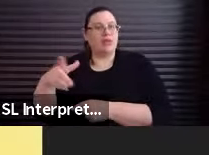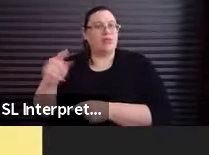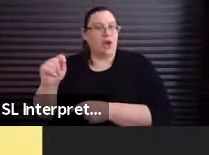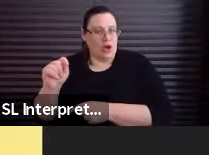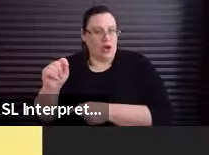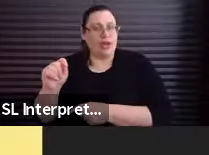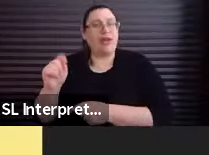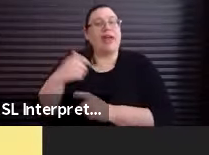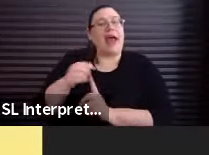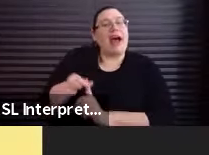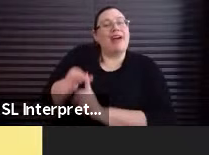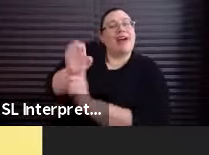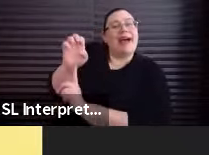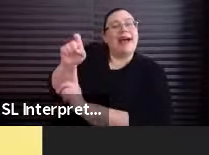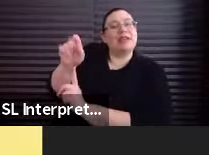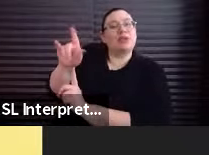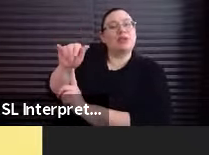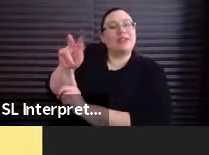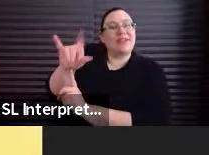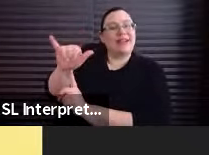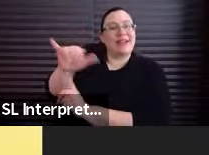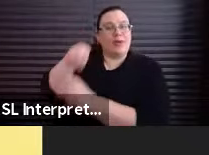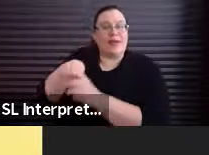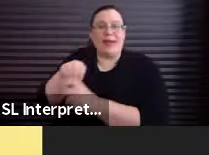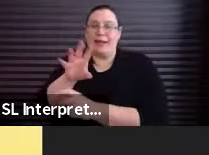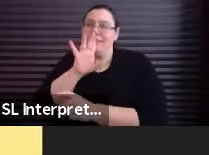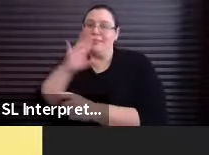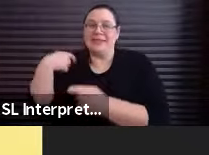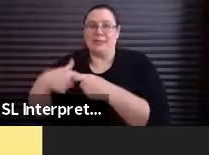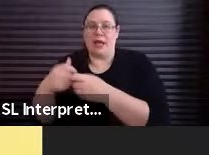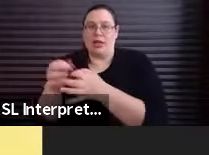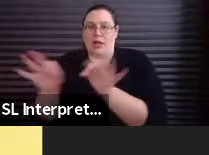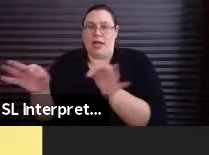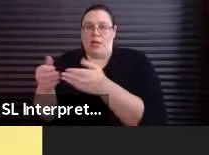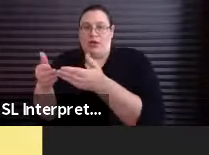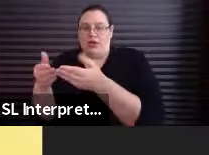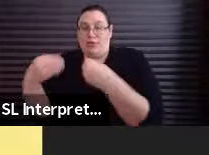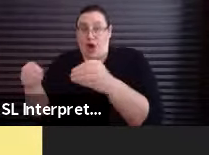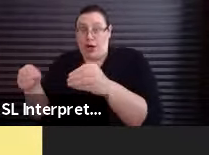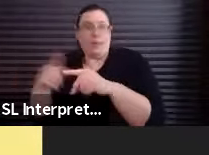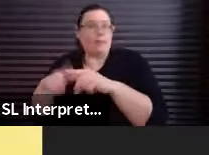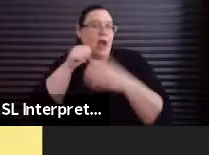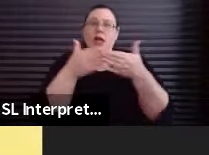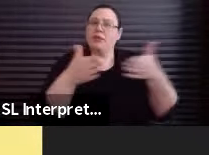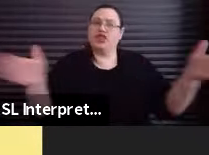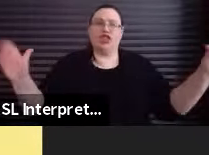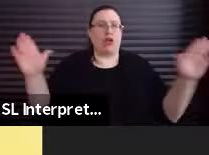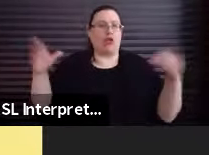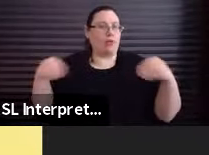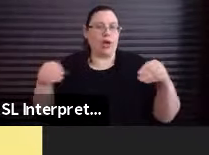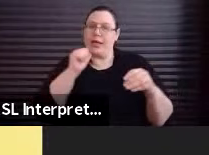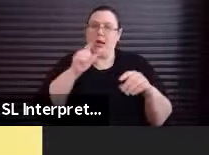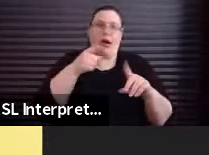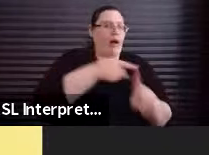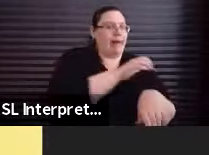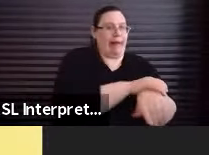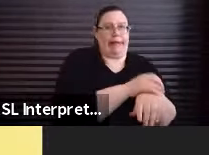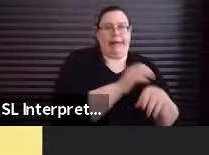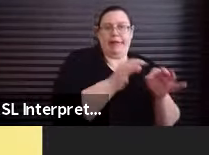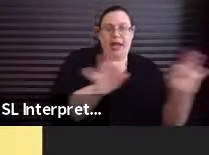exclusivity in the Spanish language market, but not the general or English language market. If they want exclusivity, they need to